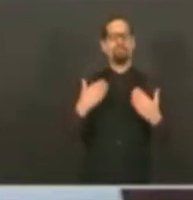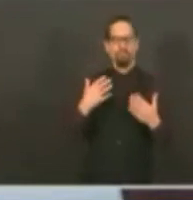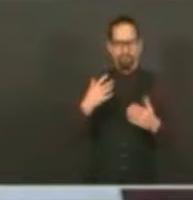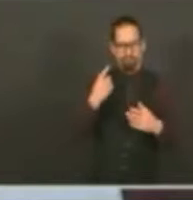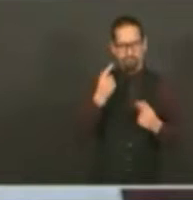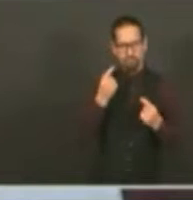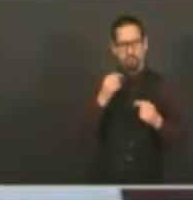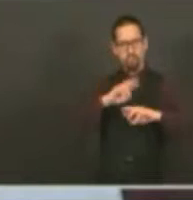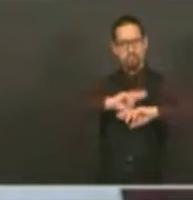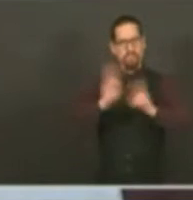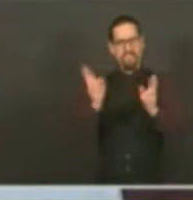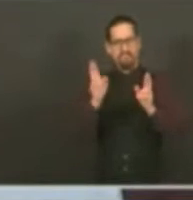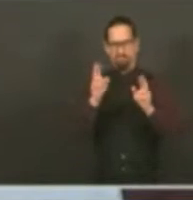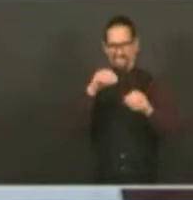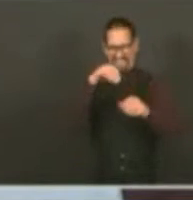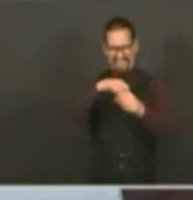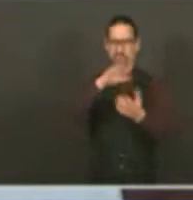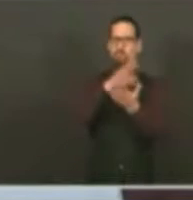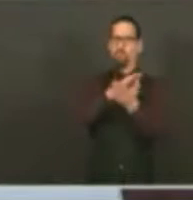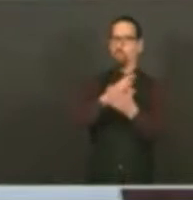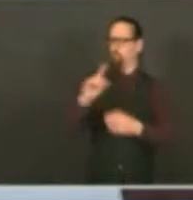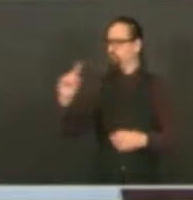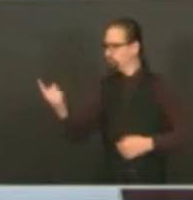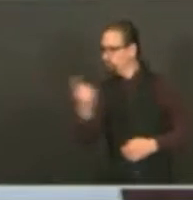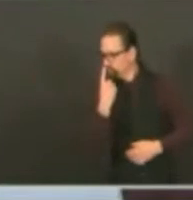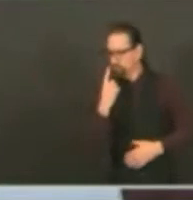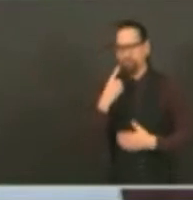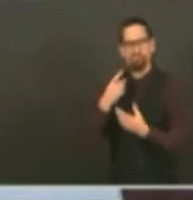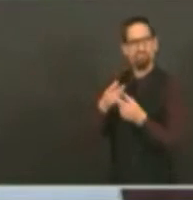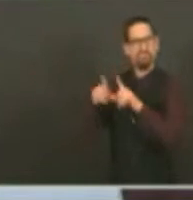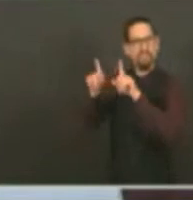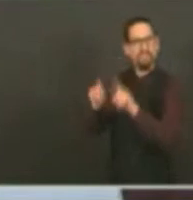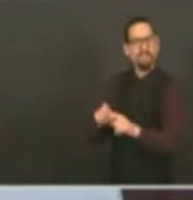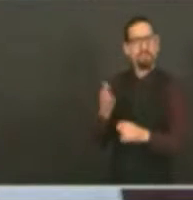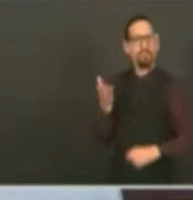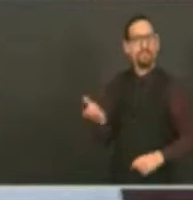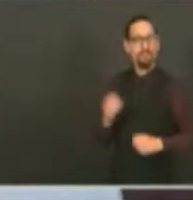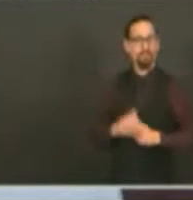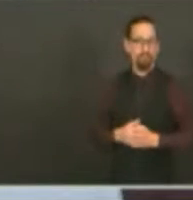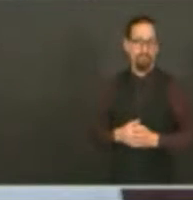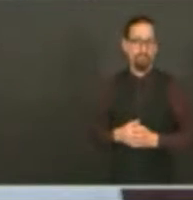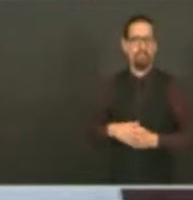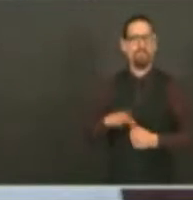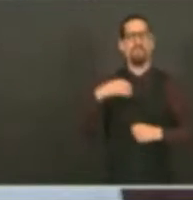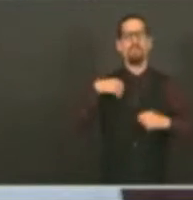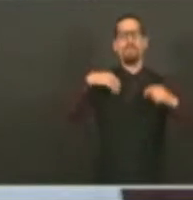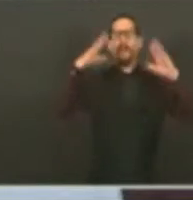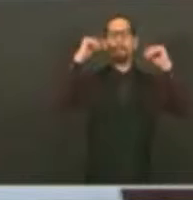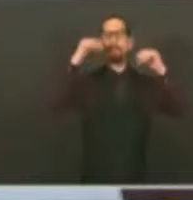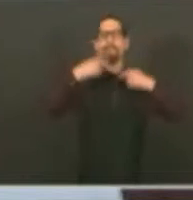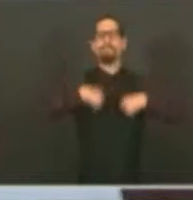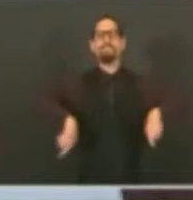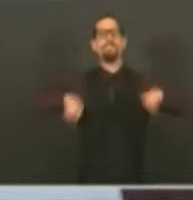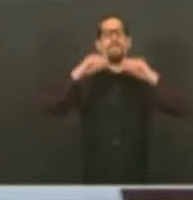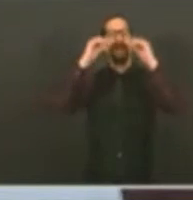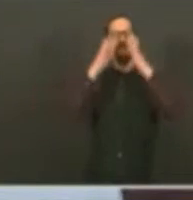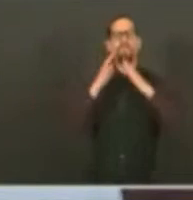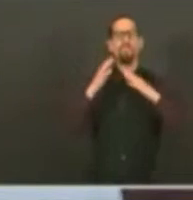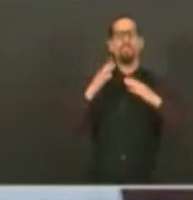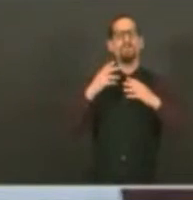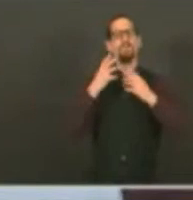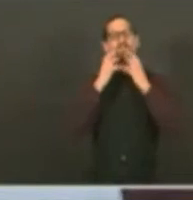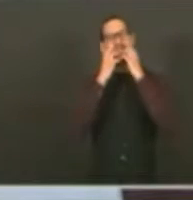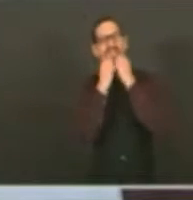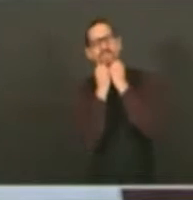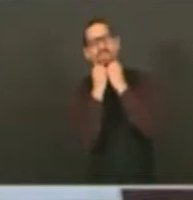which I hope is evidence to teachers how much we care, and evidence to our kids and parents how much